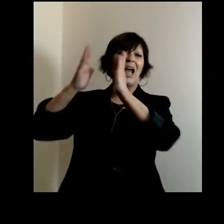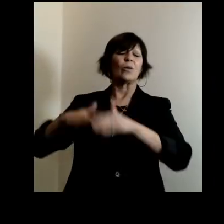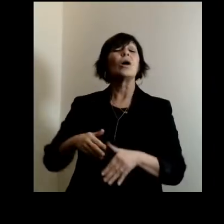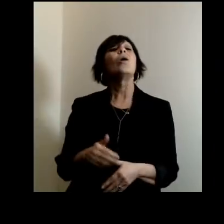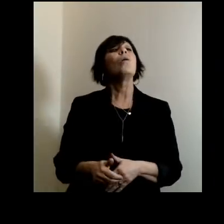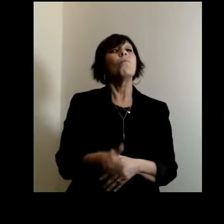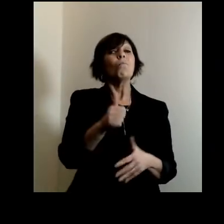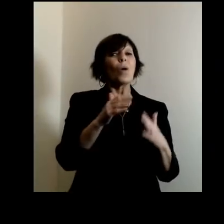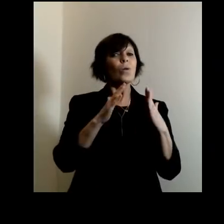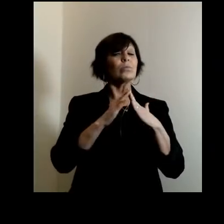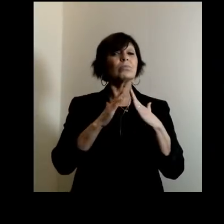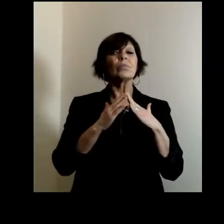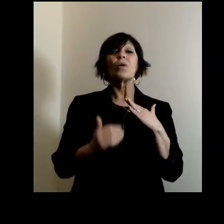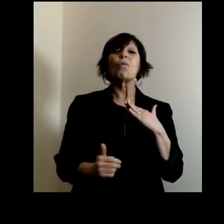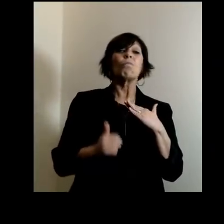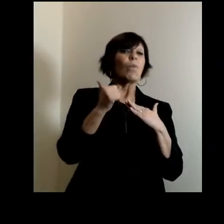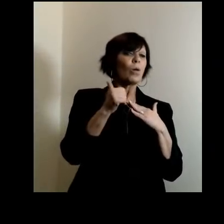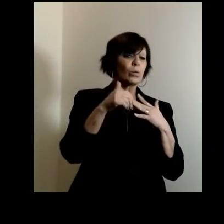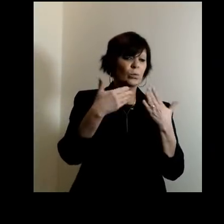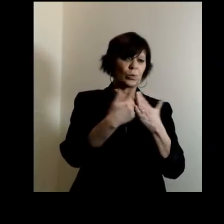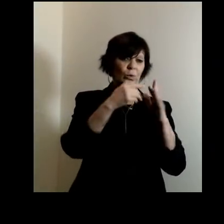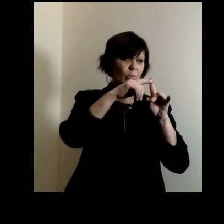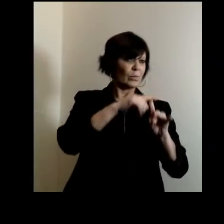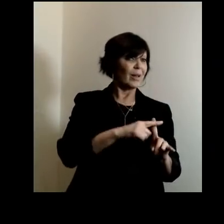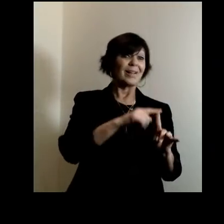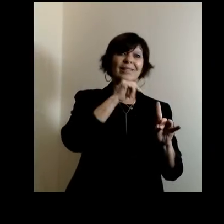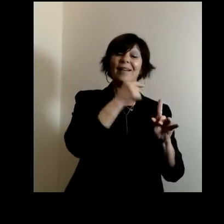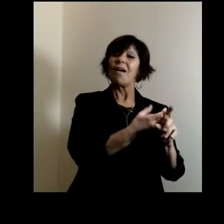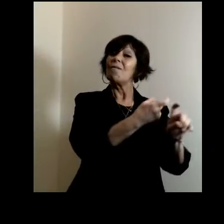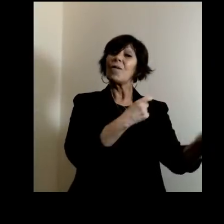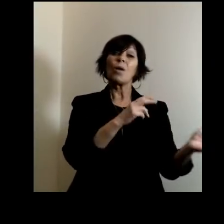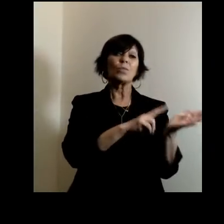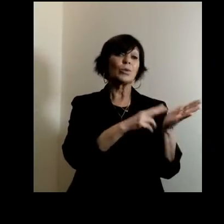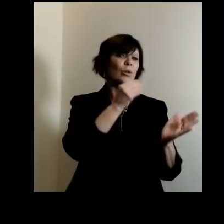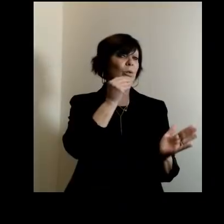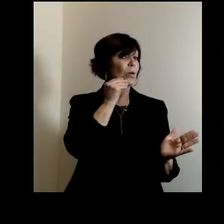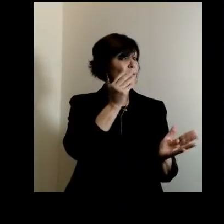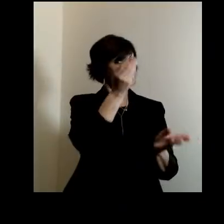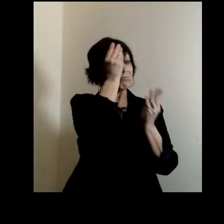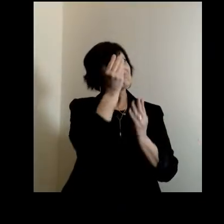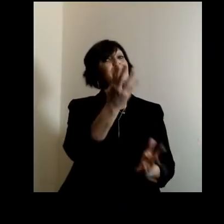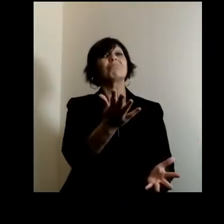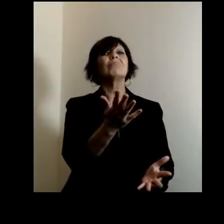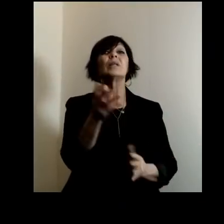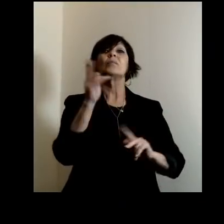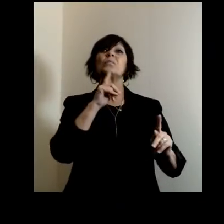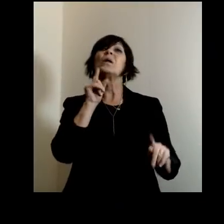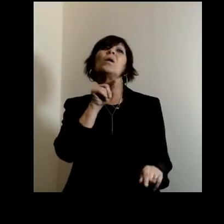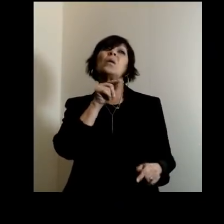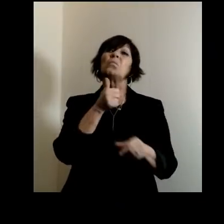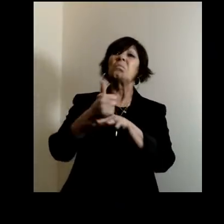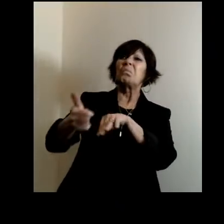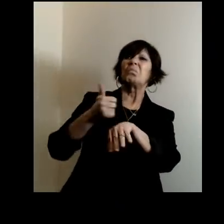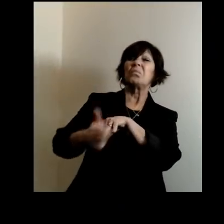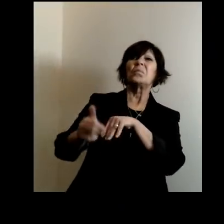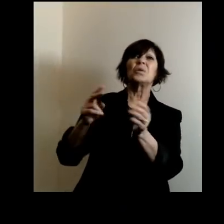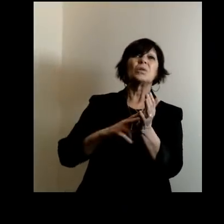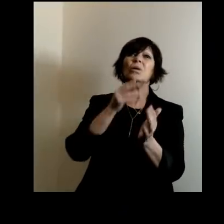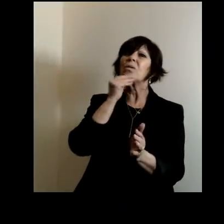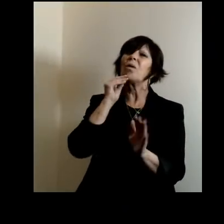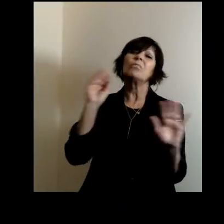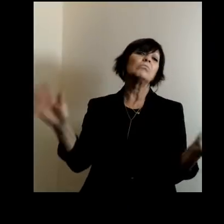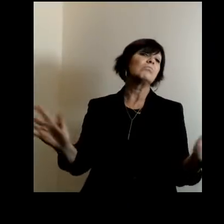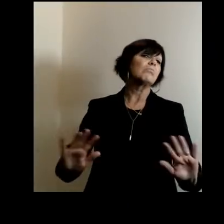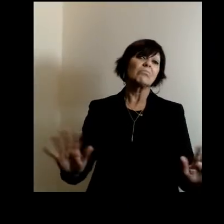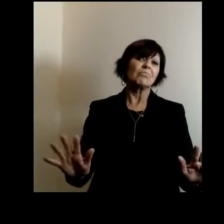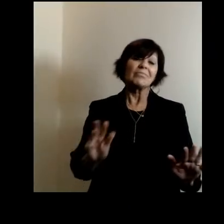new cases are not being driven by nursing home patients. So we wanted to put that out there because there seems to be a lot of people saying, hey, it's nursing homes that are doing